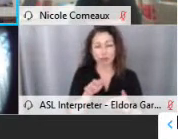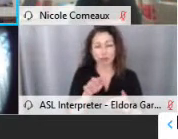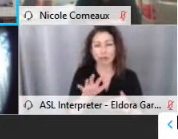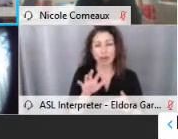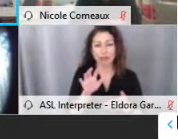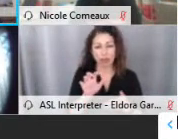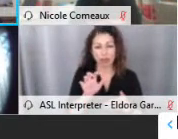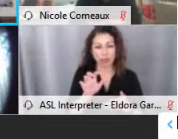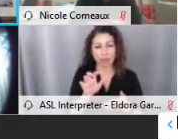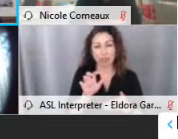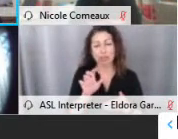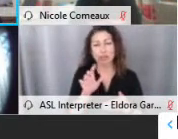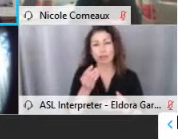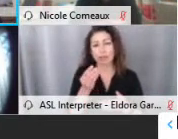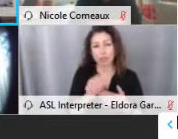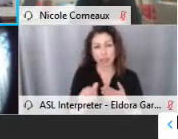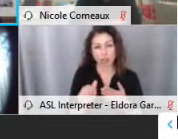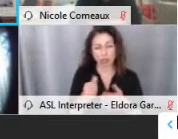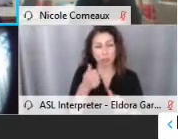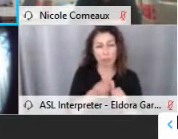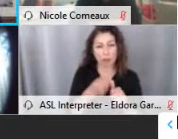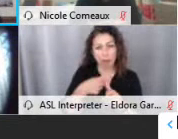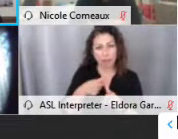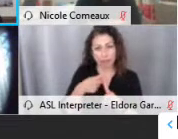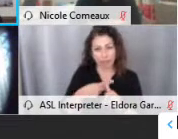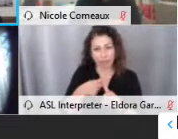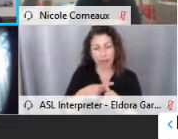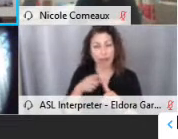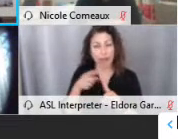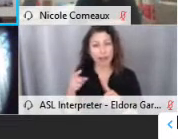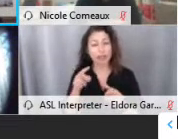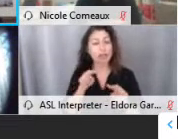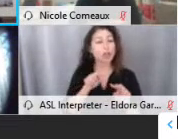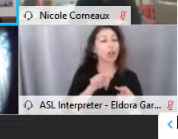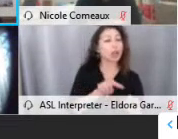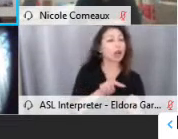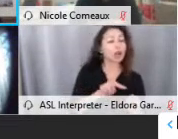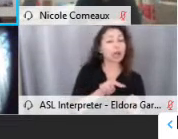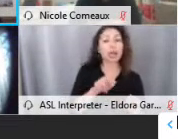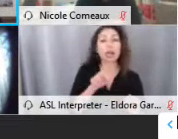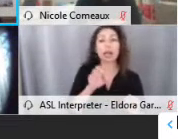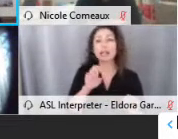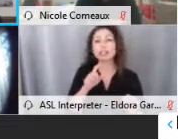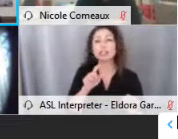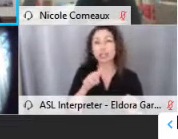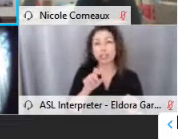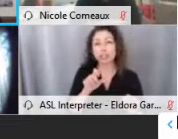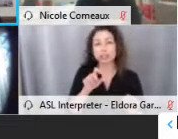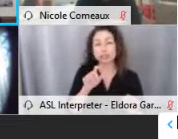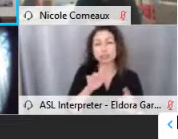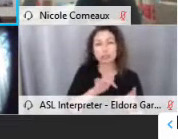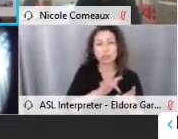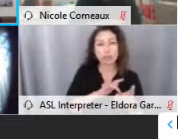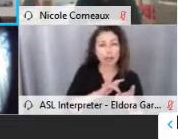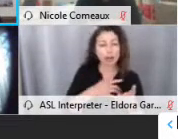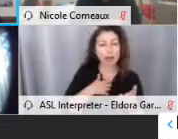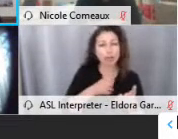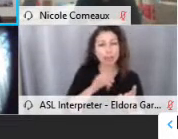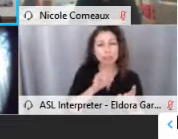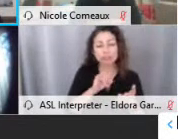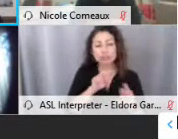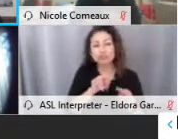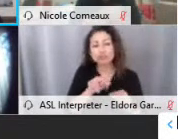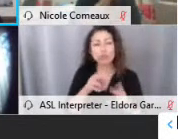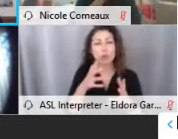per month. And they're looking at the exchange. They would like to buy health insurance,